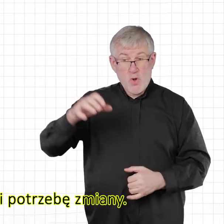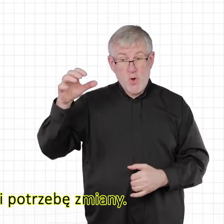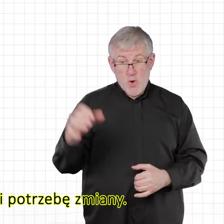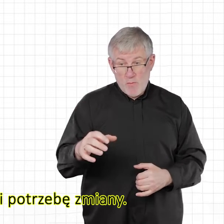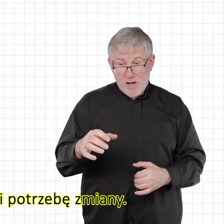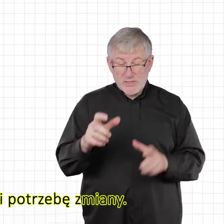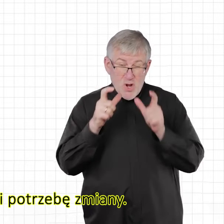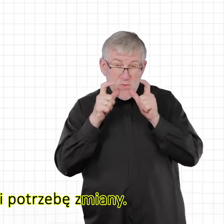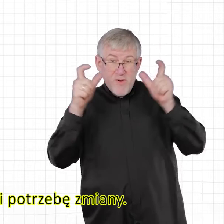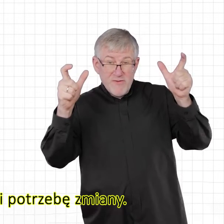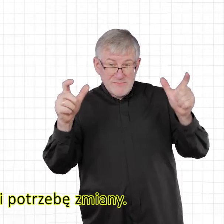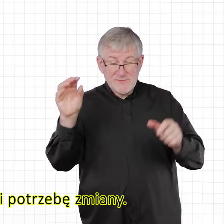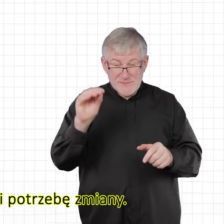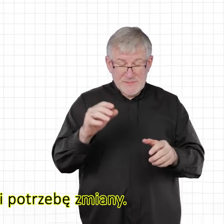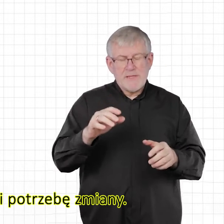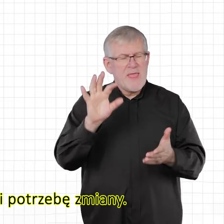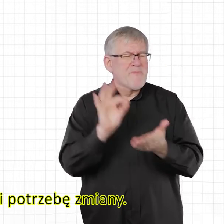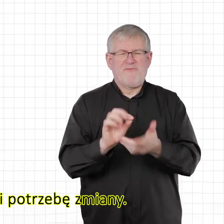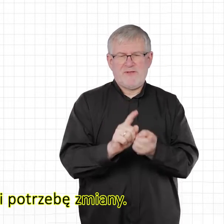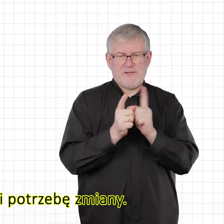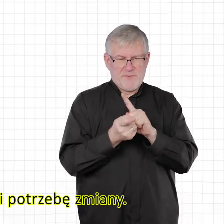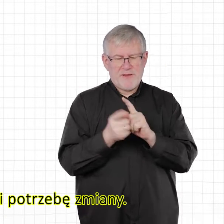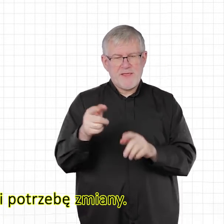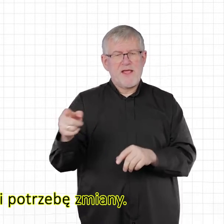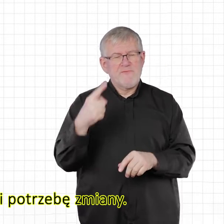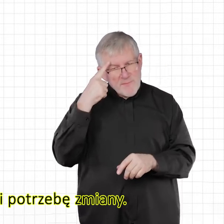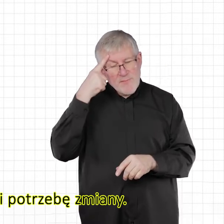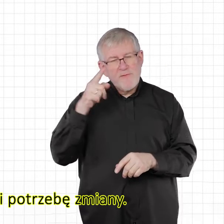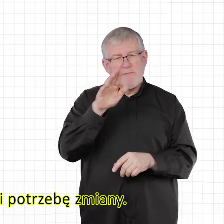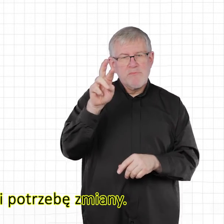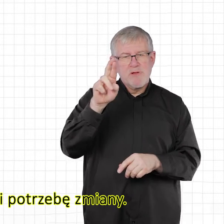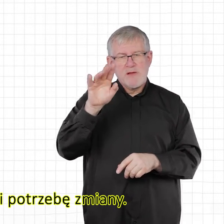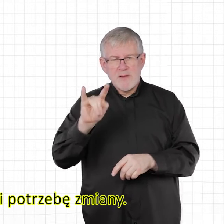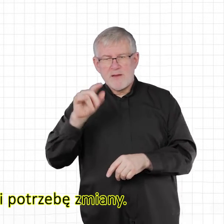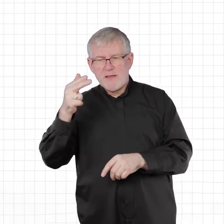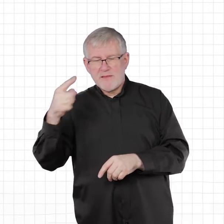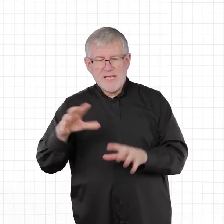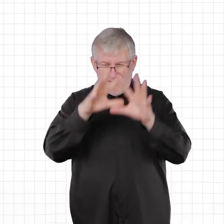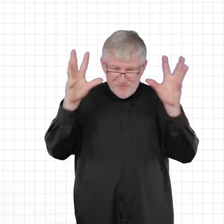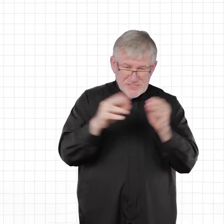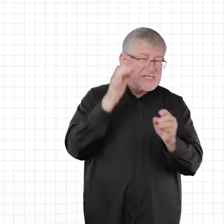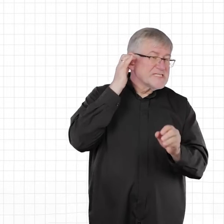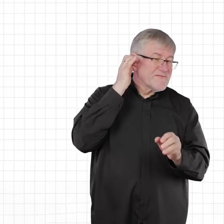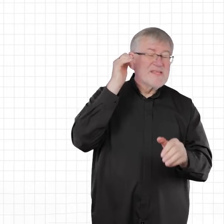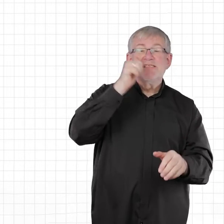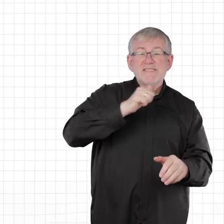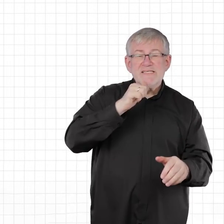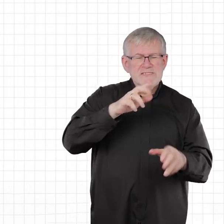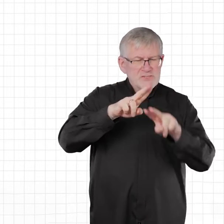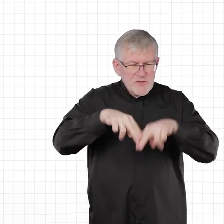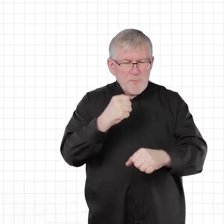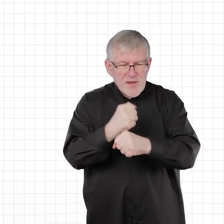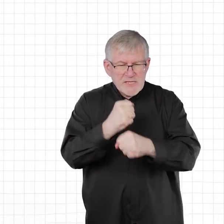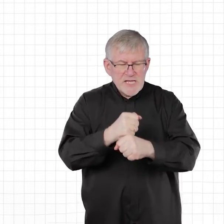to feel that we need the change, that something is unequal, and then you have to try